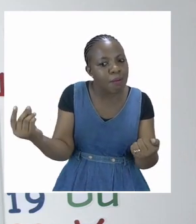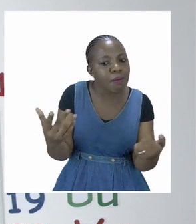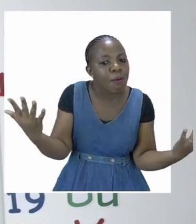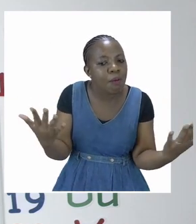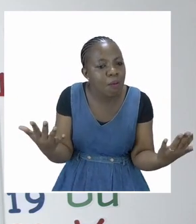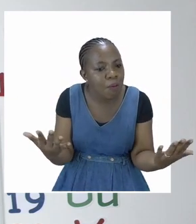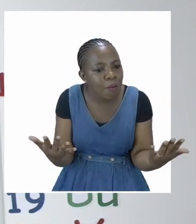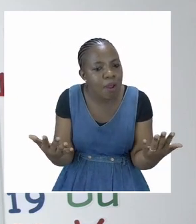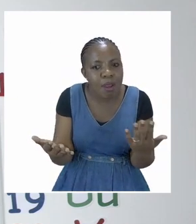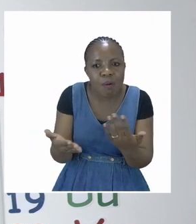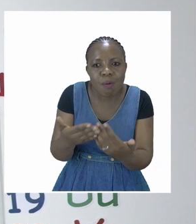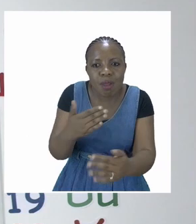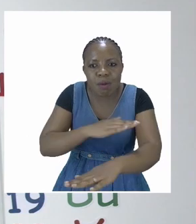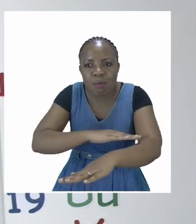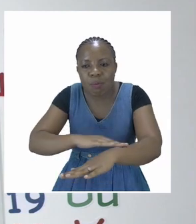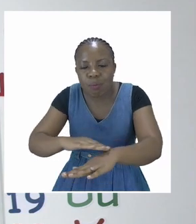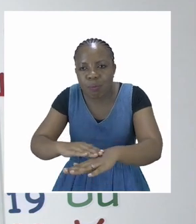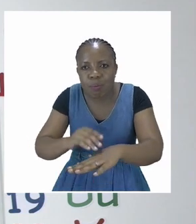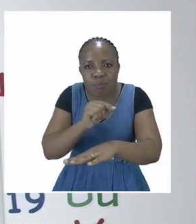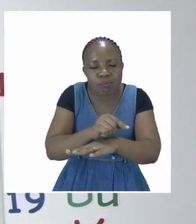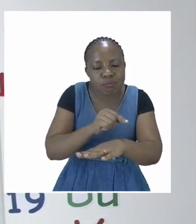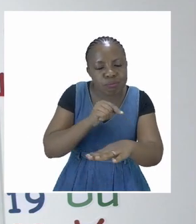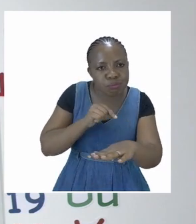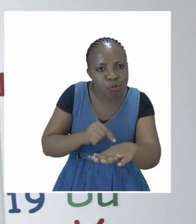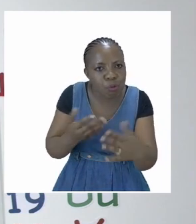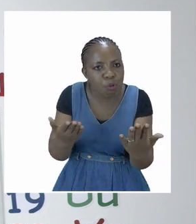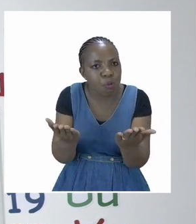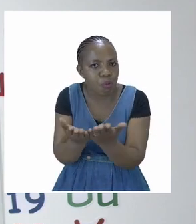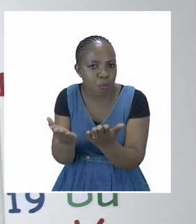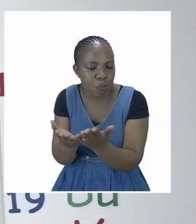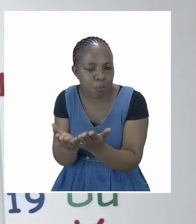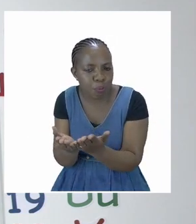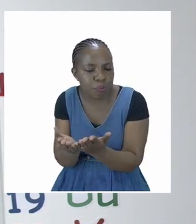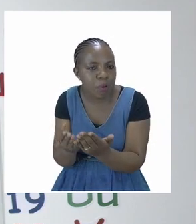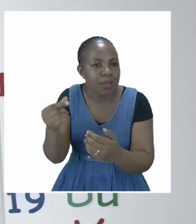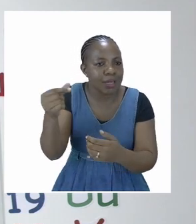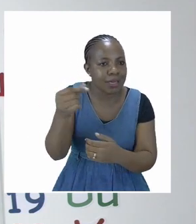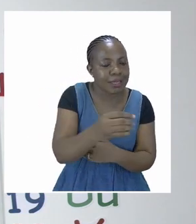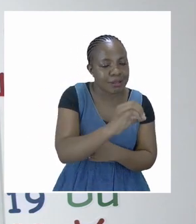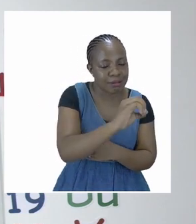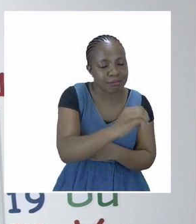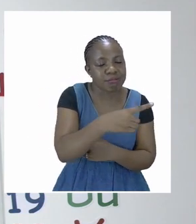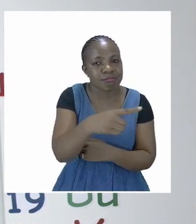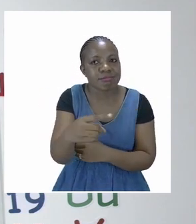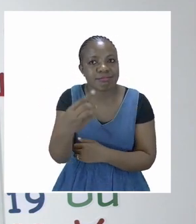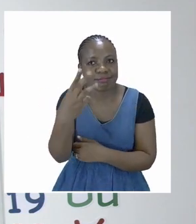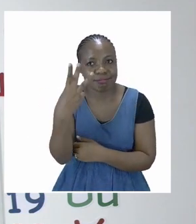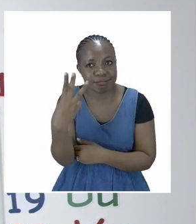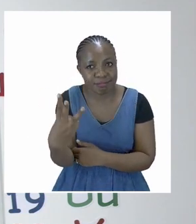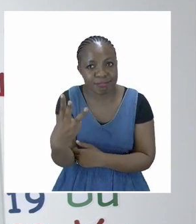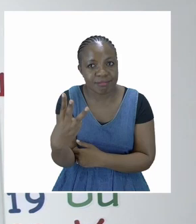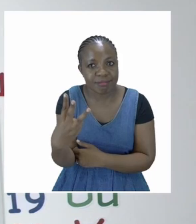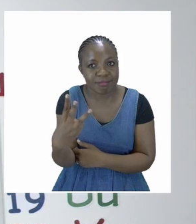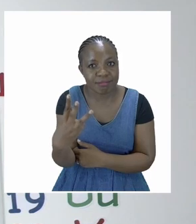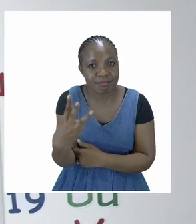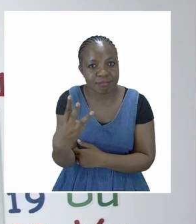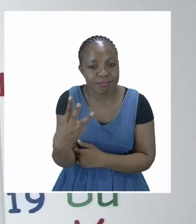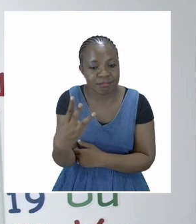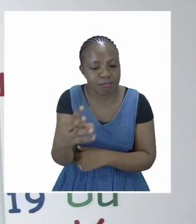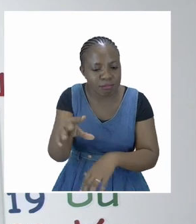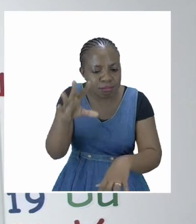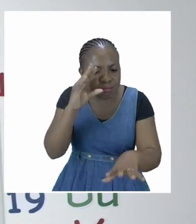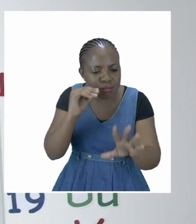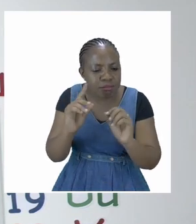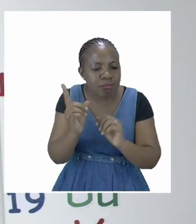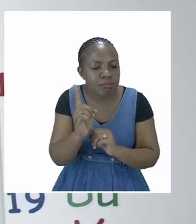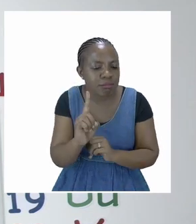to Thursday for pre-primary up until grade 3. The lessons are for listening